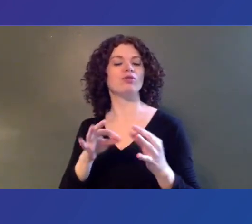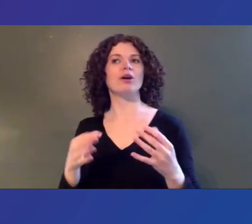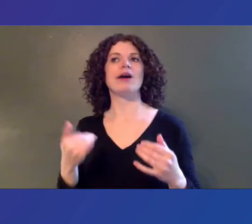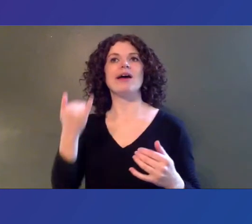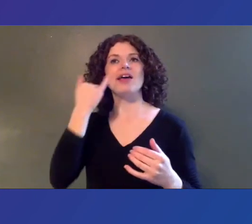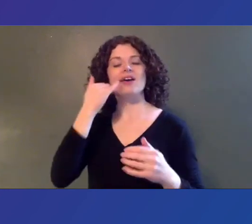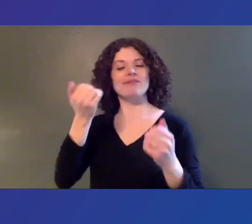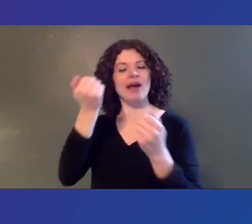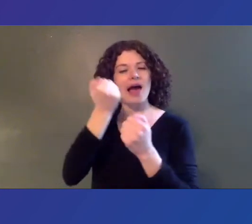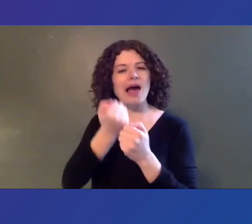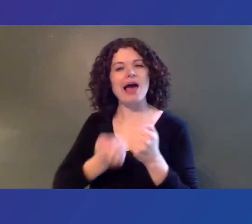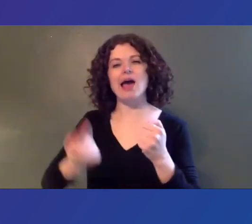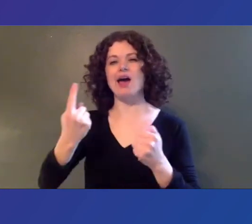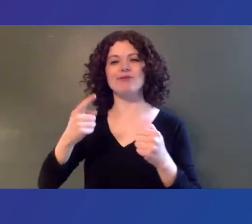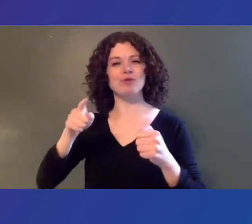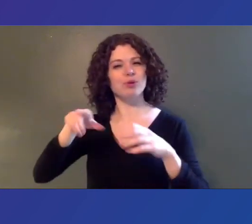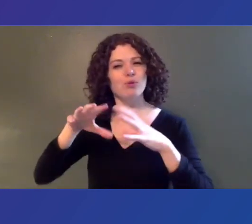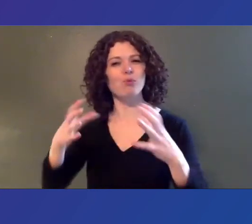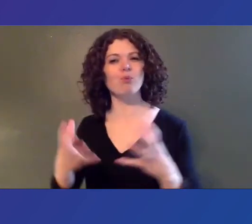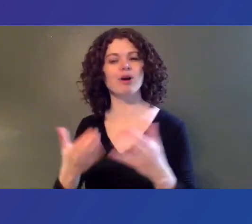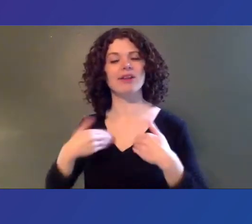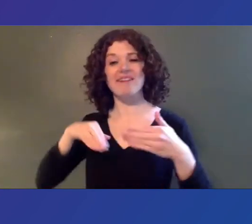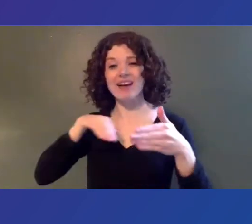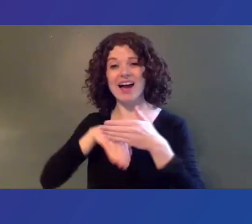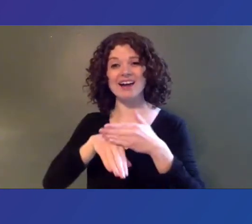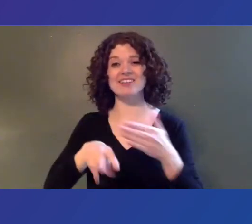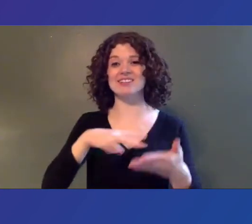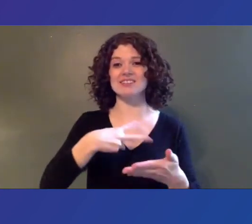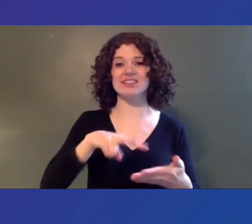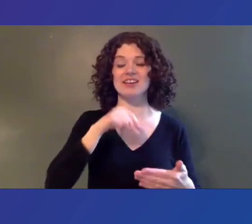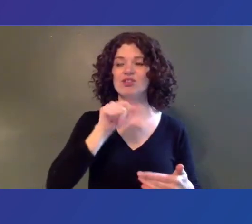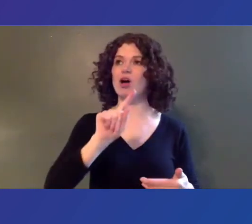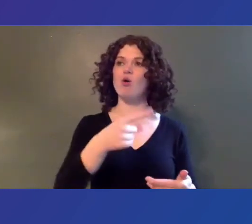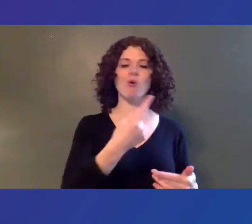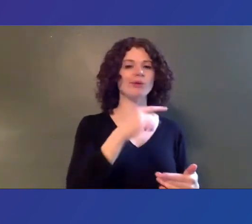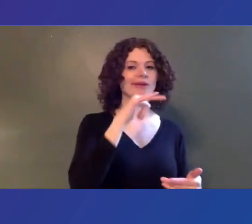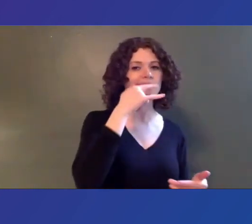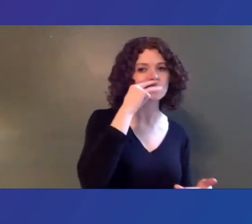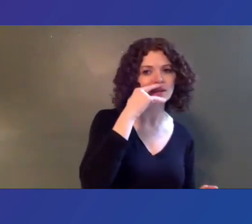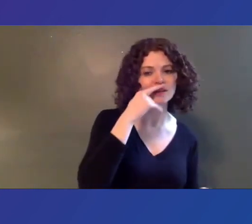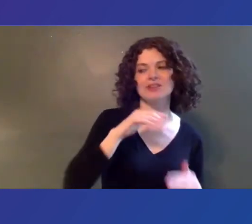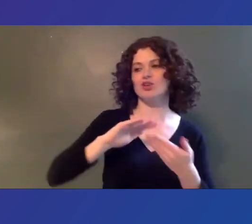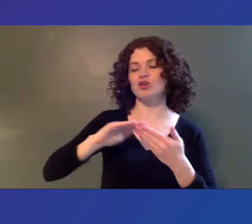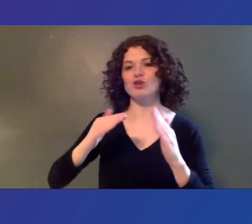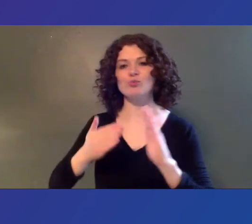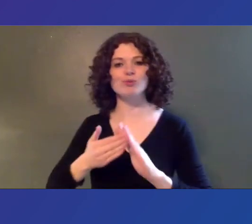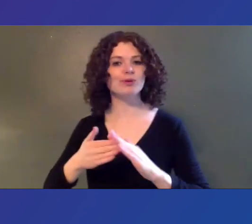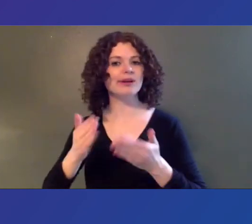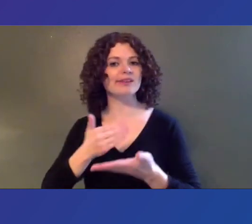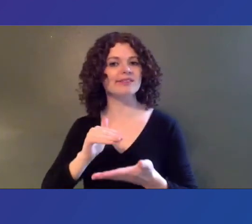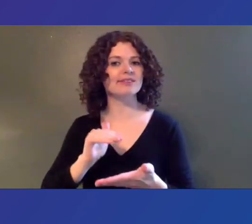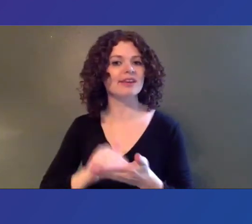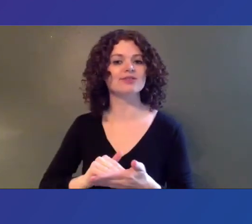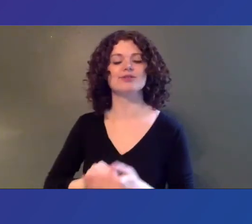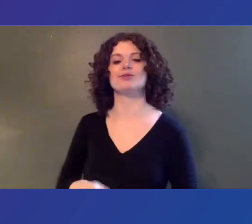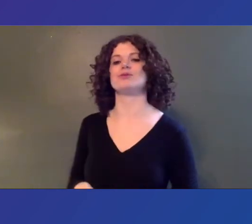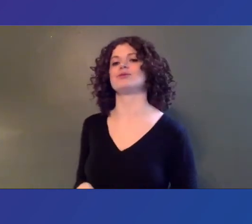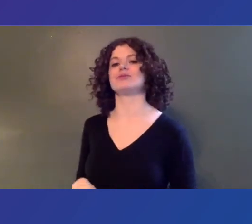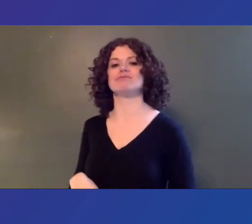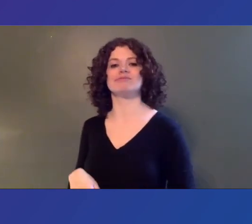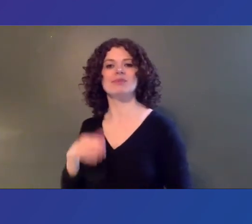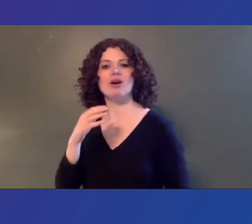Yes. Not just for kids in K through 12, but community centers, senior homes. Or what if corporations gave